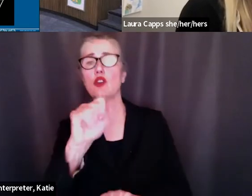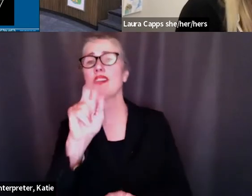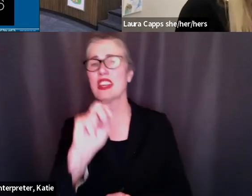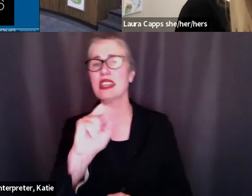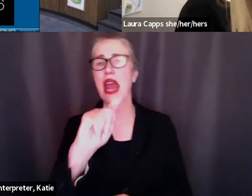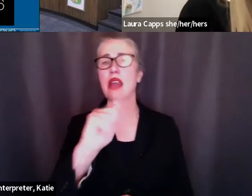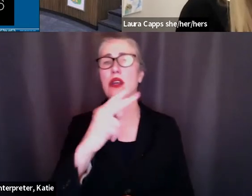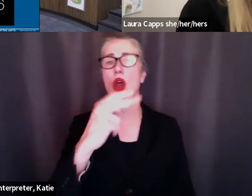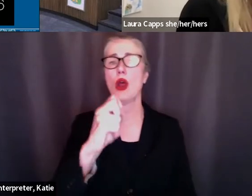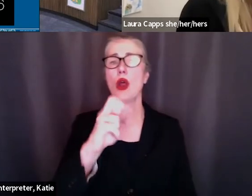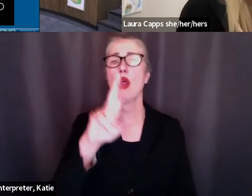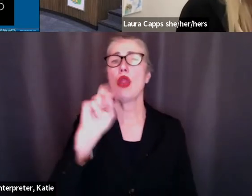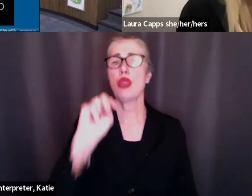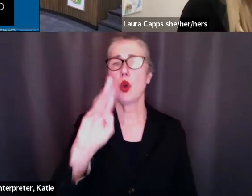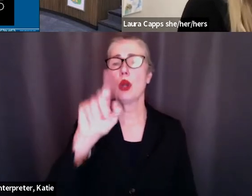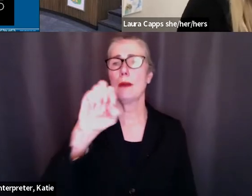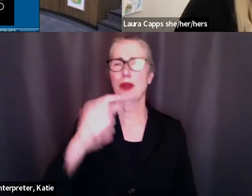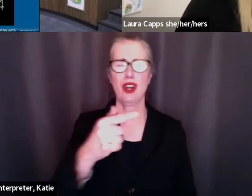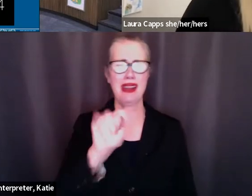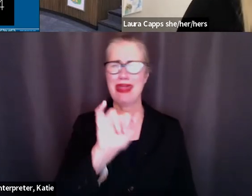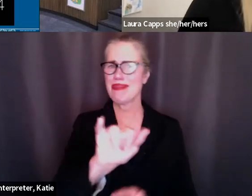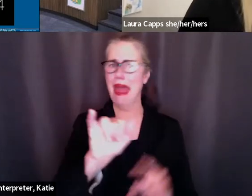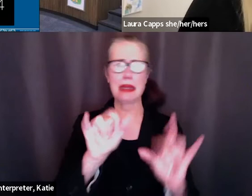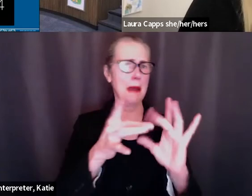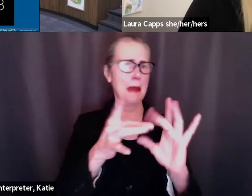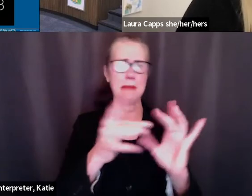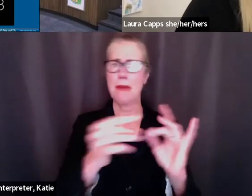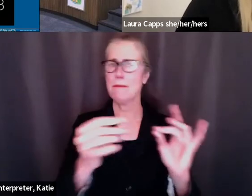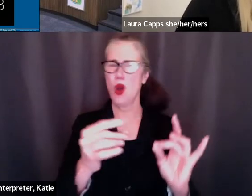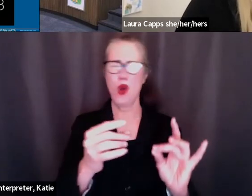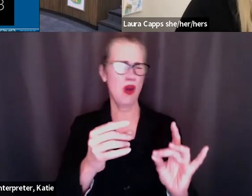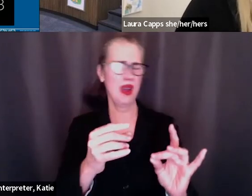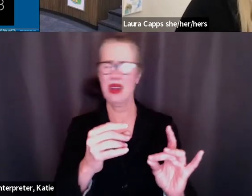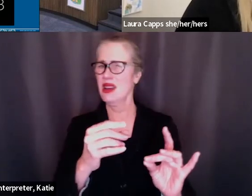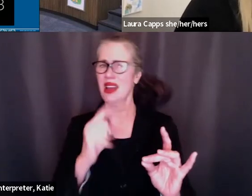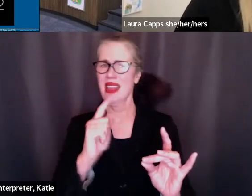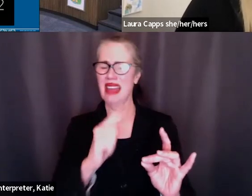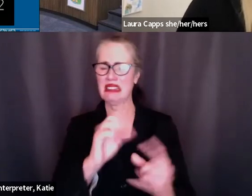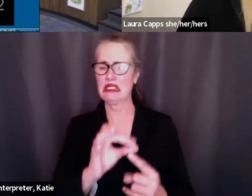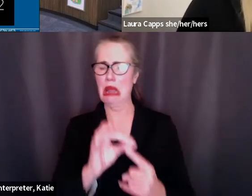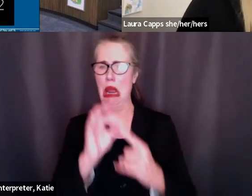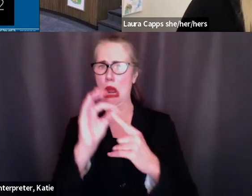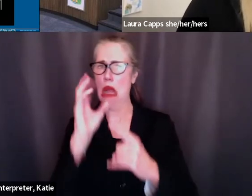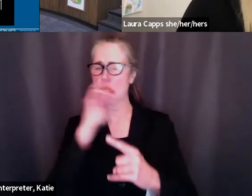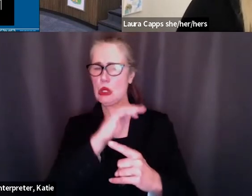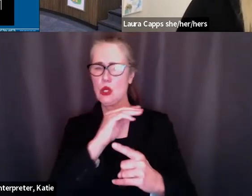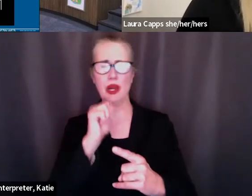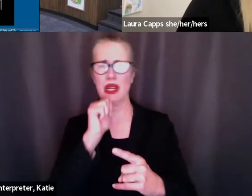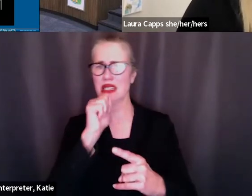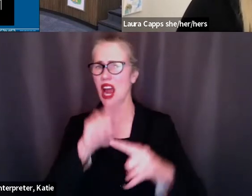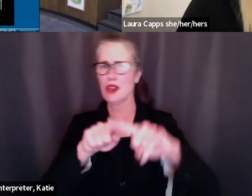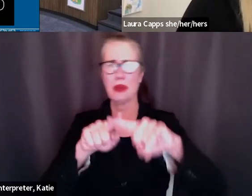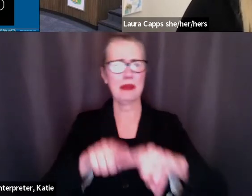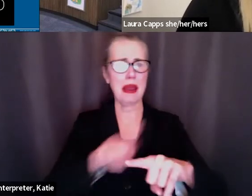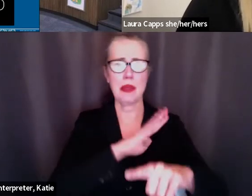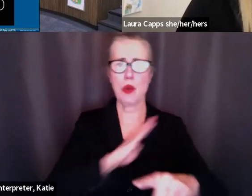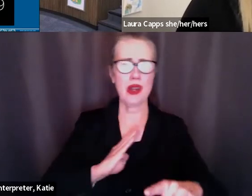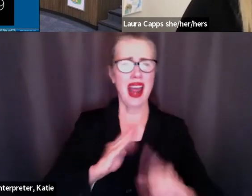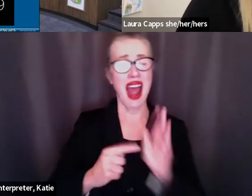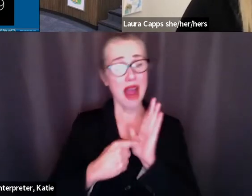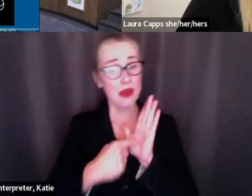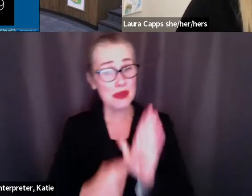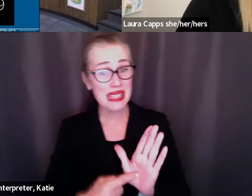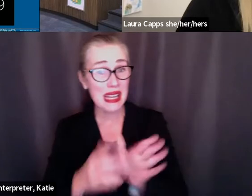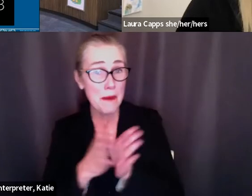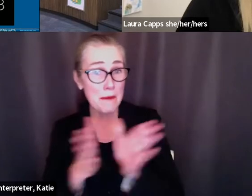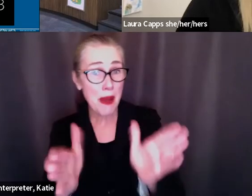unusual memo i don't think it should be relied on by the board for any purpose i've been representing public agencies for 35